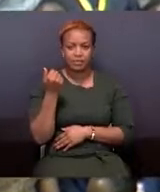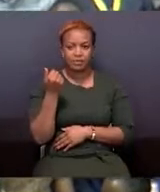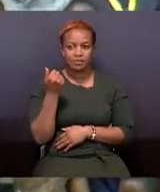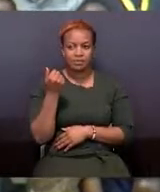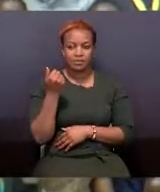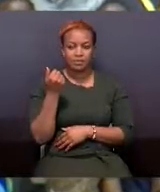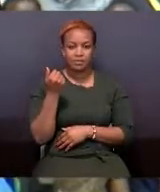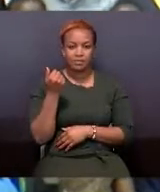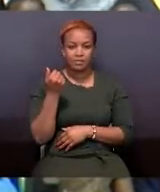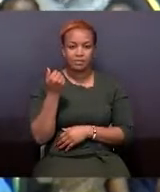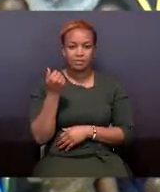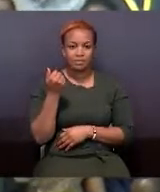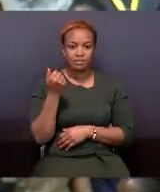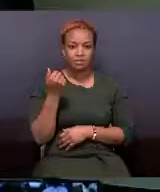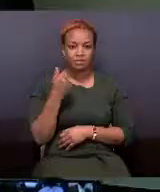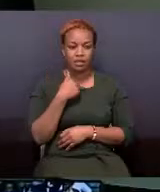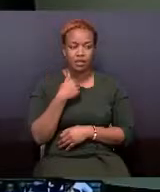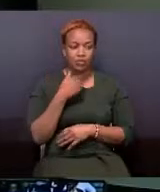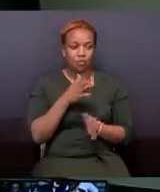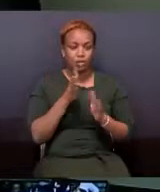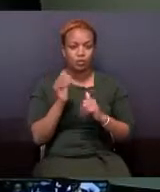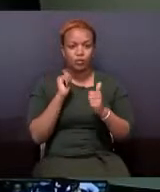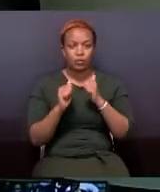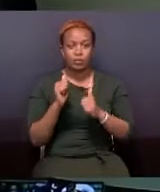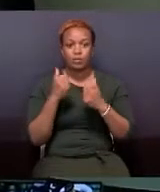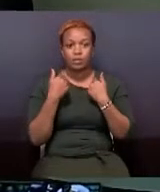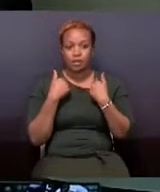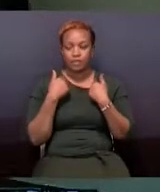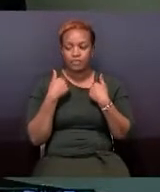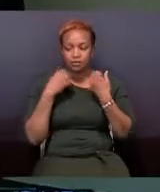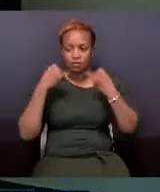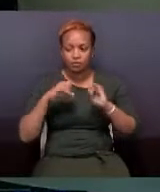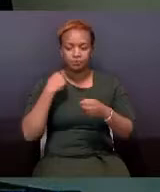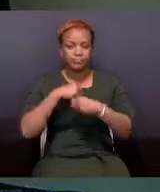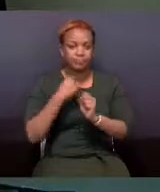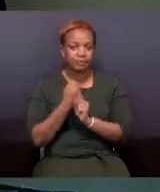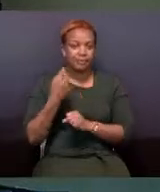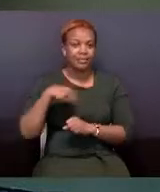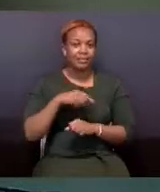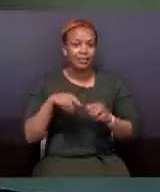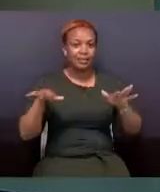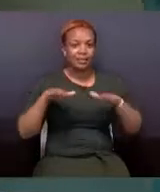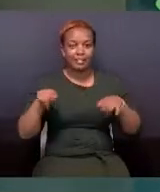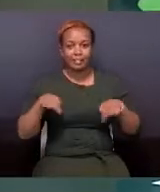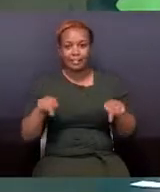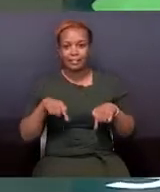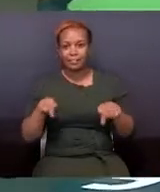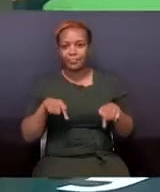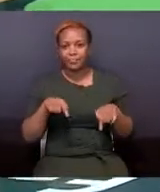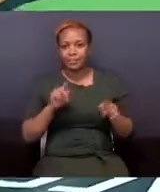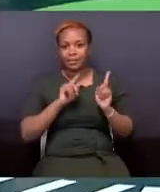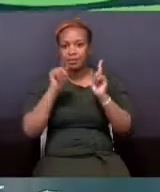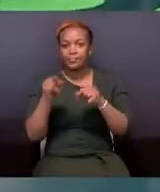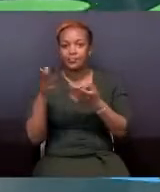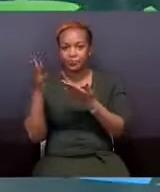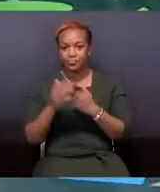Sorry, I know you're good with your feet, but the way you're on the edge of that stage is making us so nervous. Are you scared? Yeah, please just come. Come. I should come to you? That's it. Right,